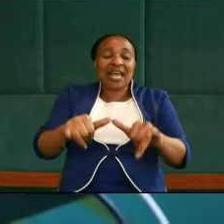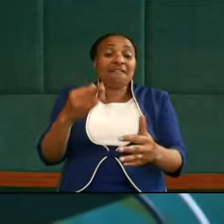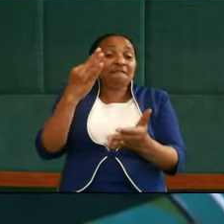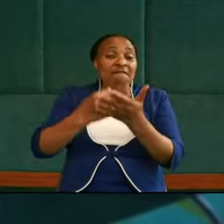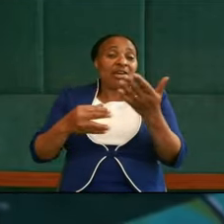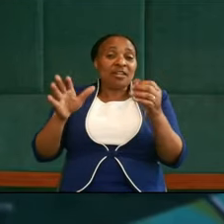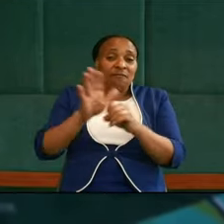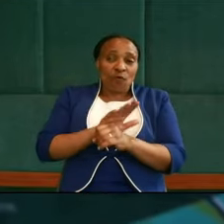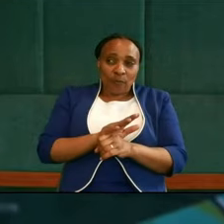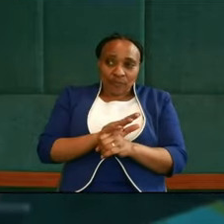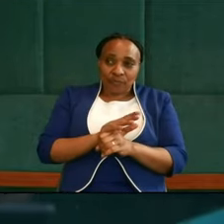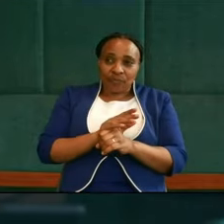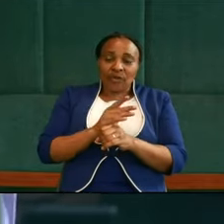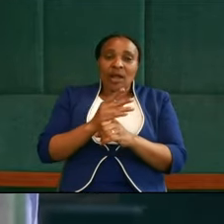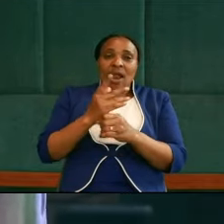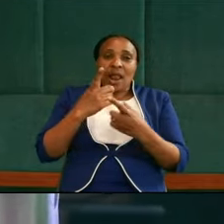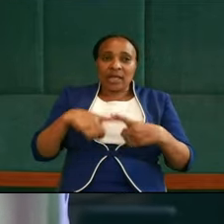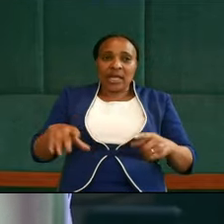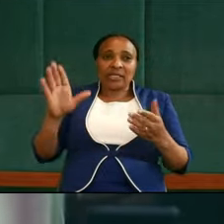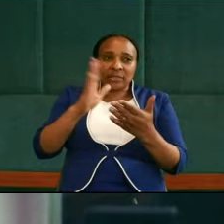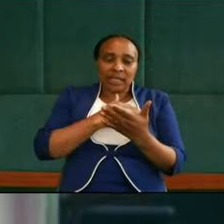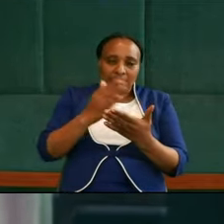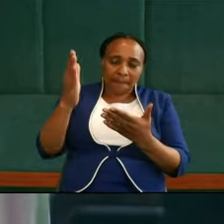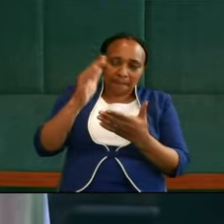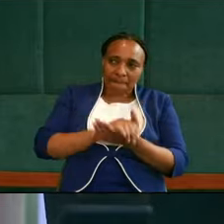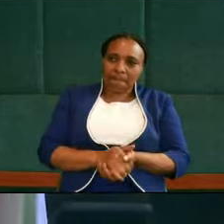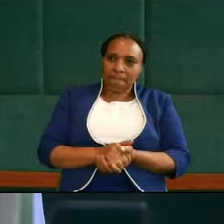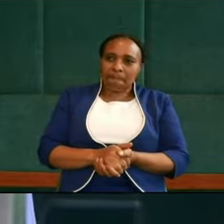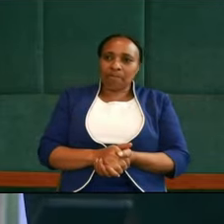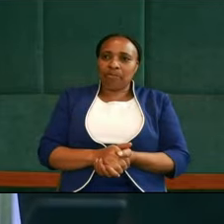it with meaning and understanding.